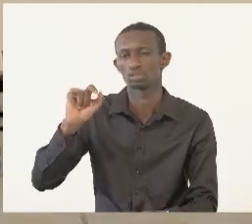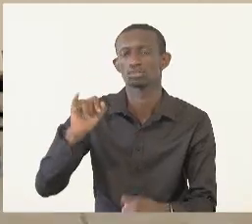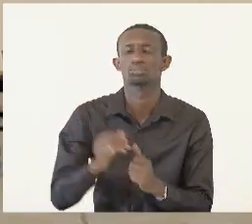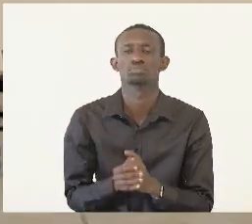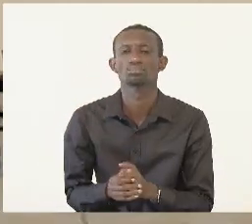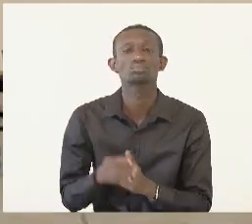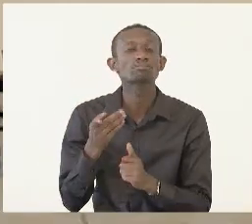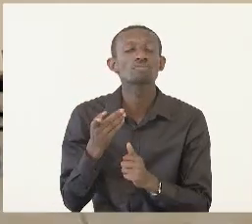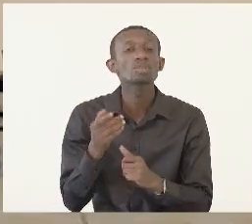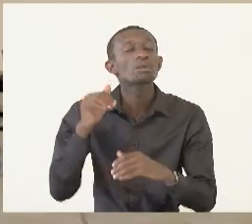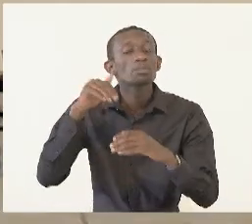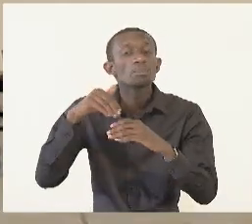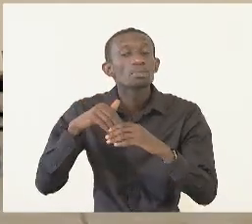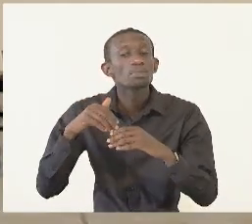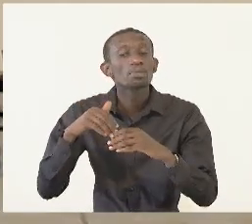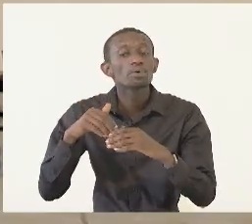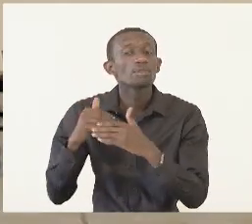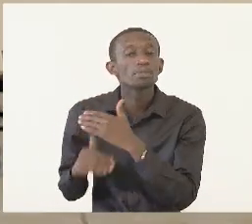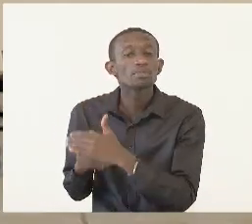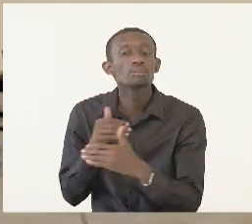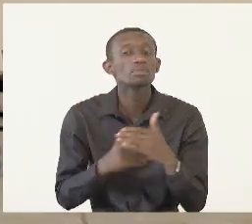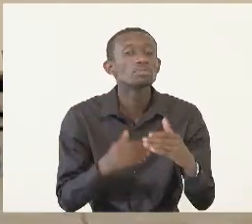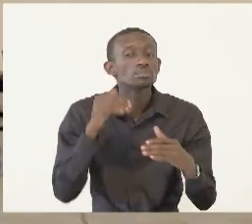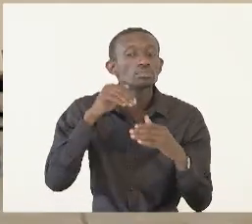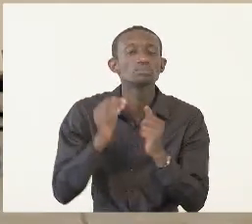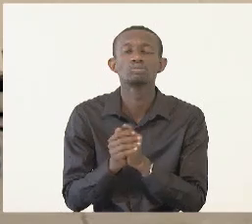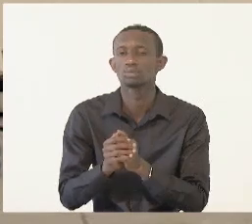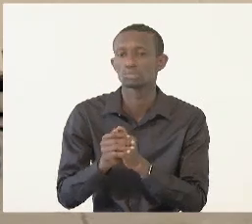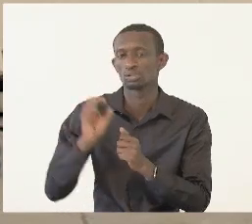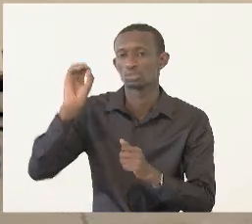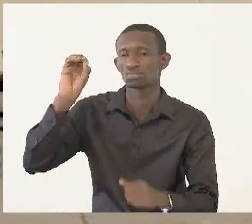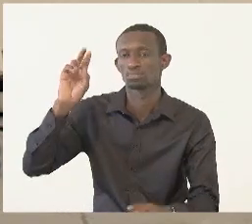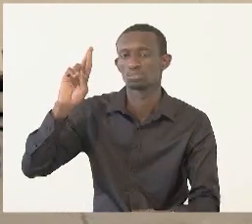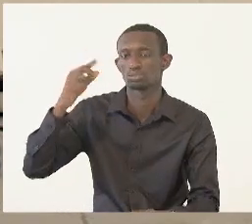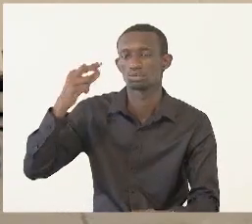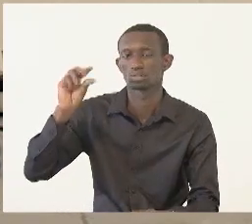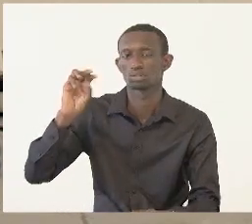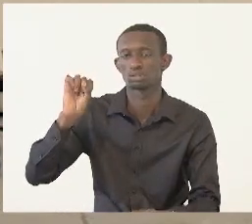internal environment within an organism.